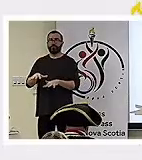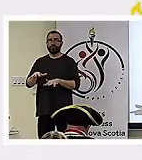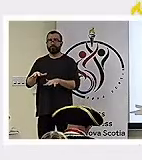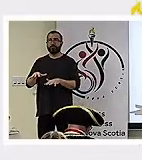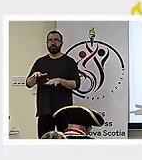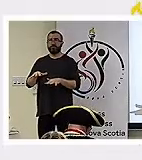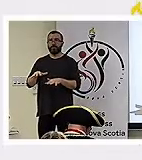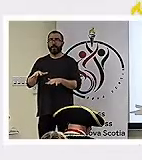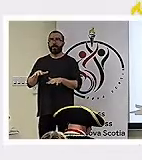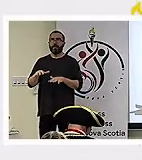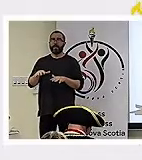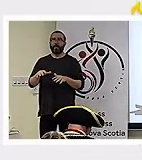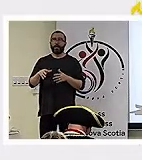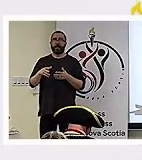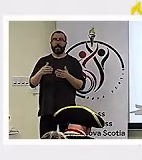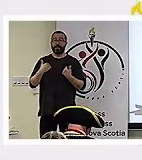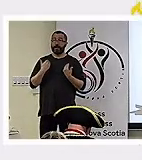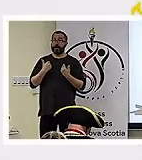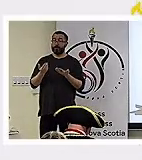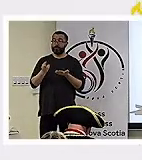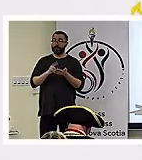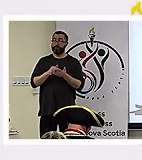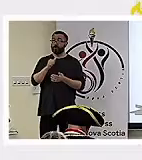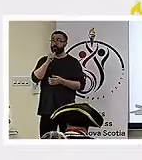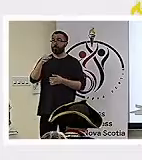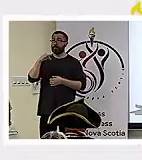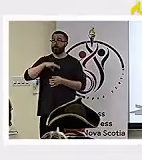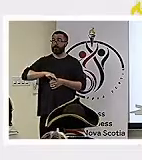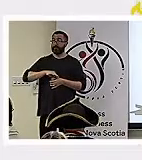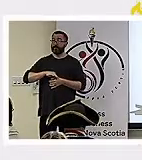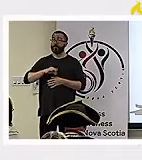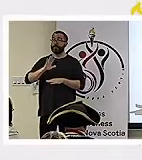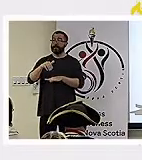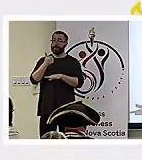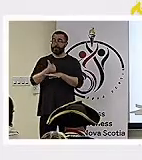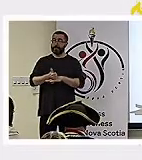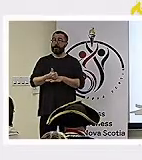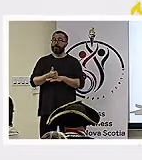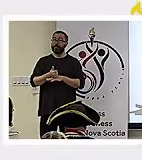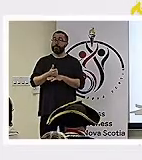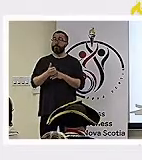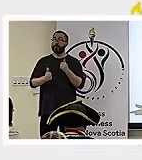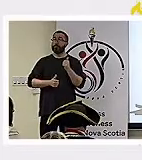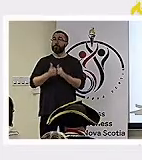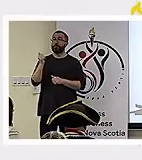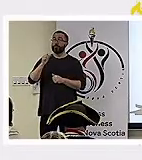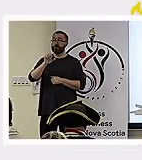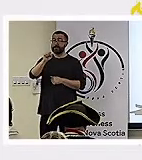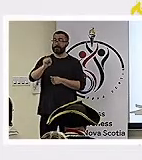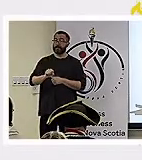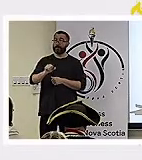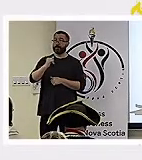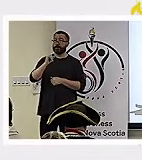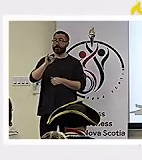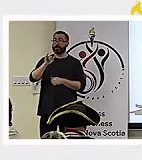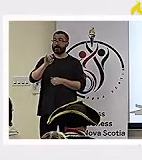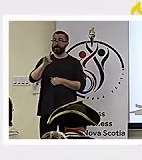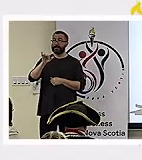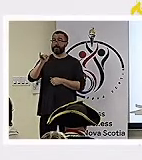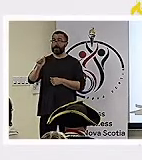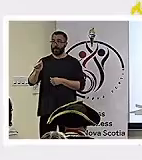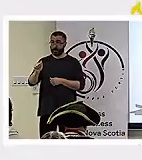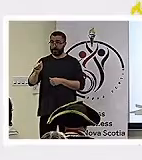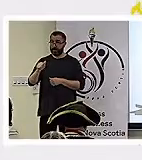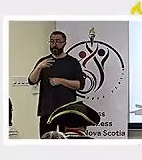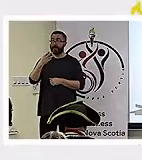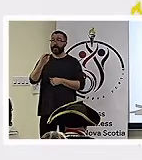young registered nonprofit founded by newcomers primarily from South India HMA has demonstrated a